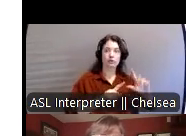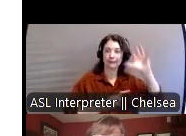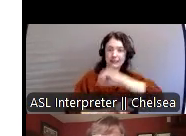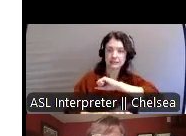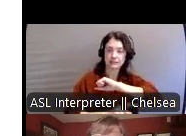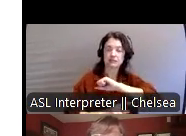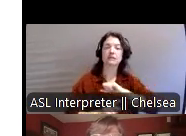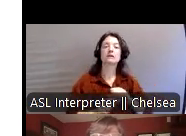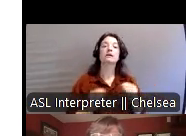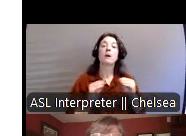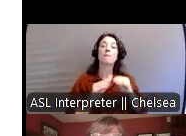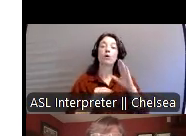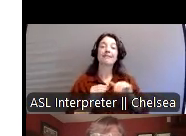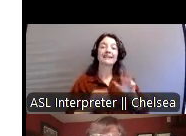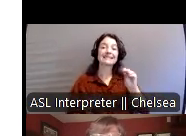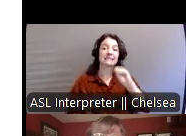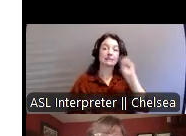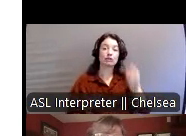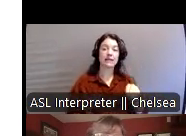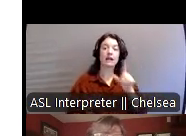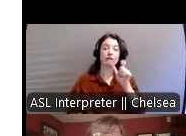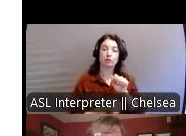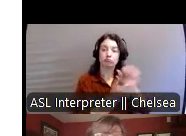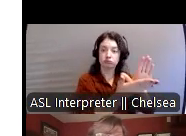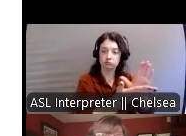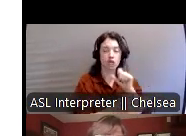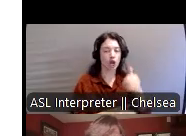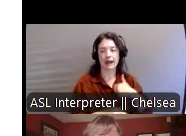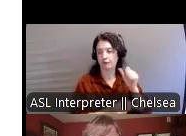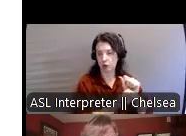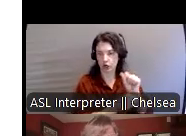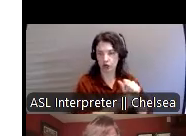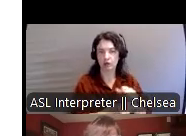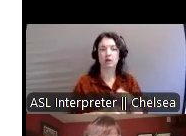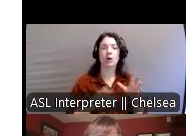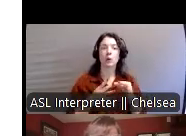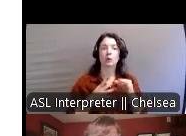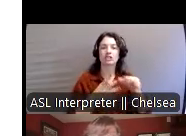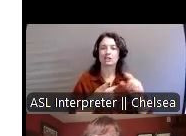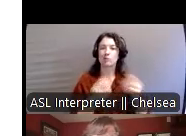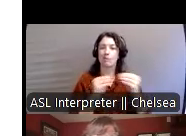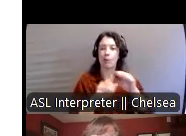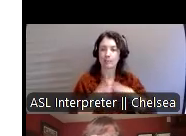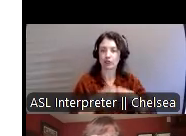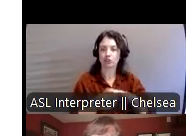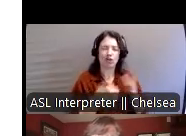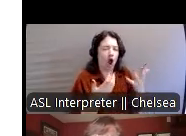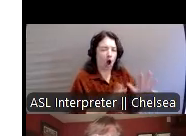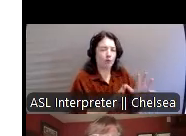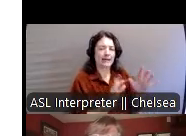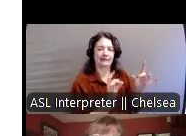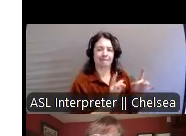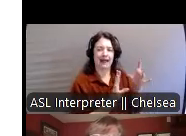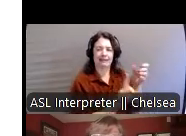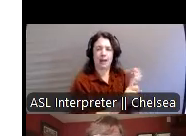unemployed, and financial pressures added to the instability in already abusive relationships. Another key finding was that